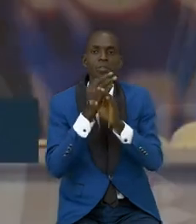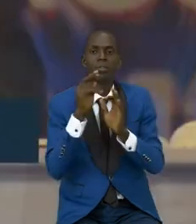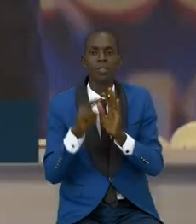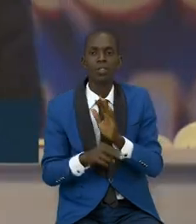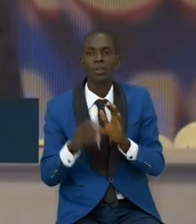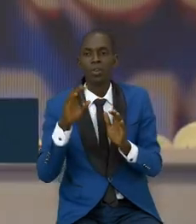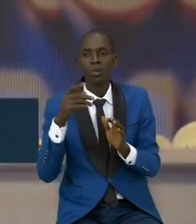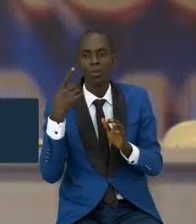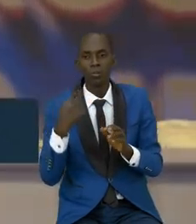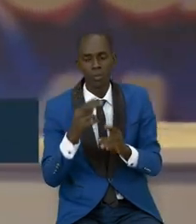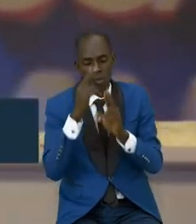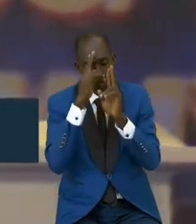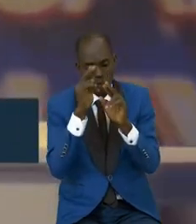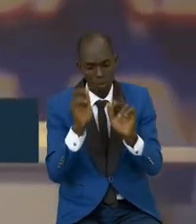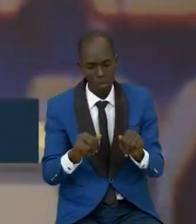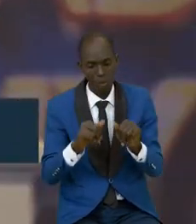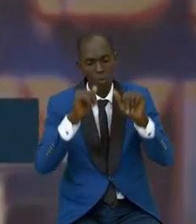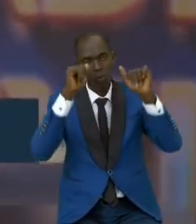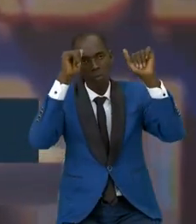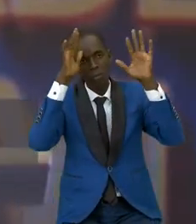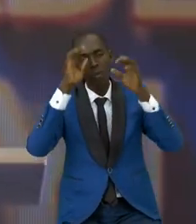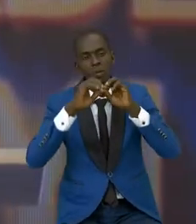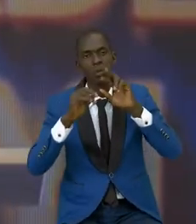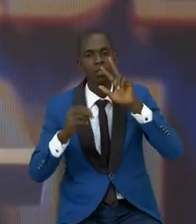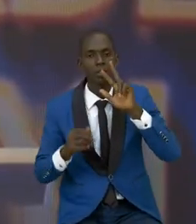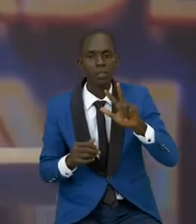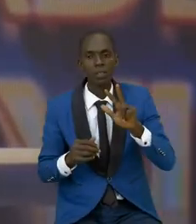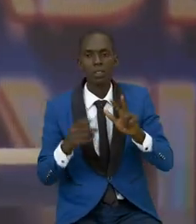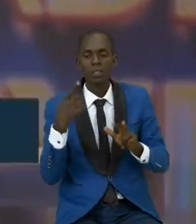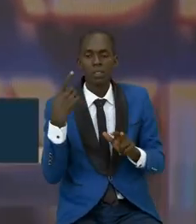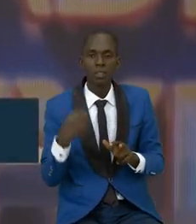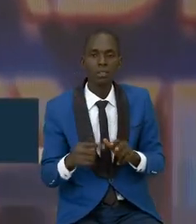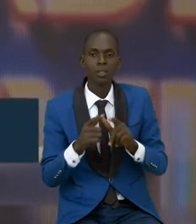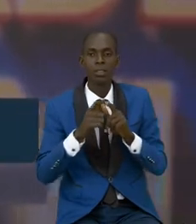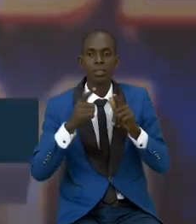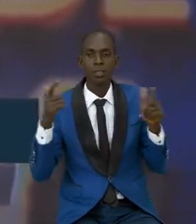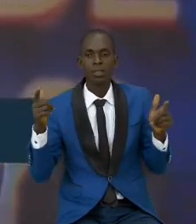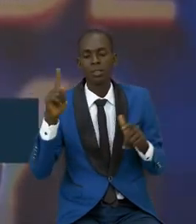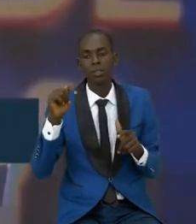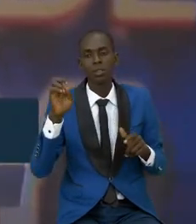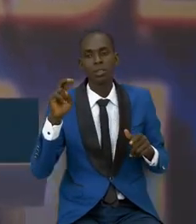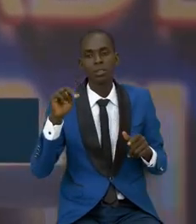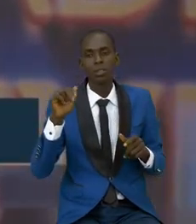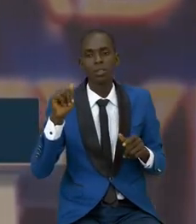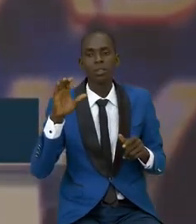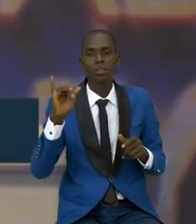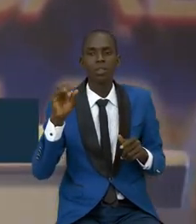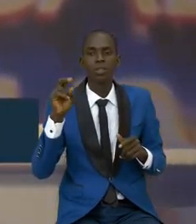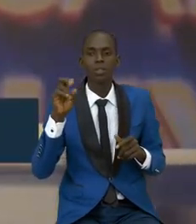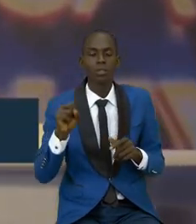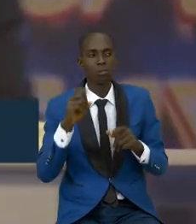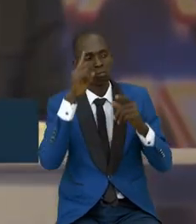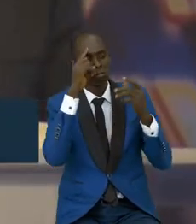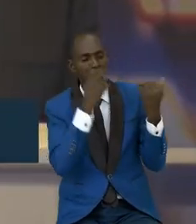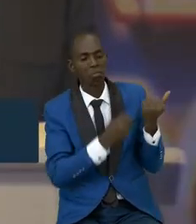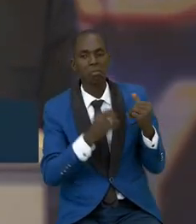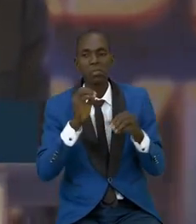Number three, tenacious faith in the Holy Father. Look at John